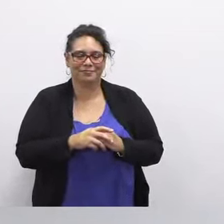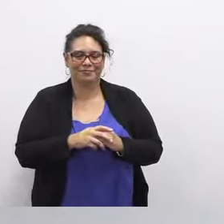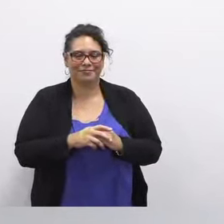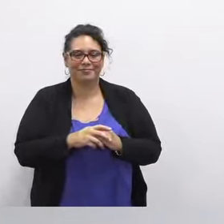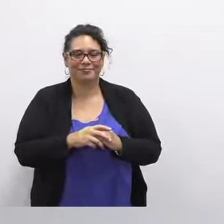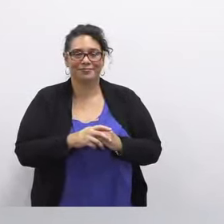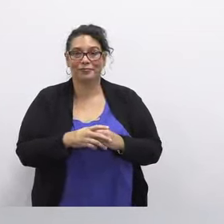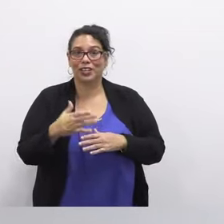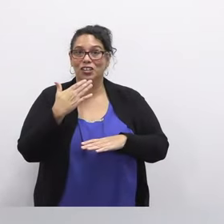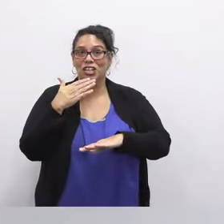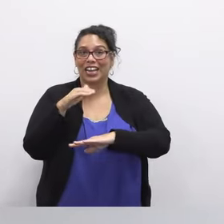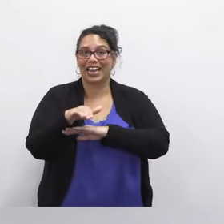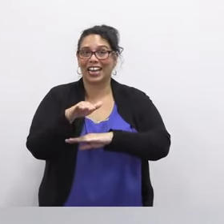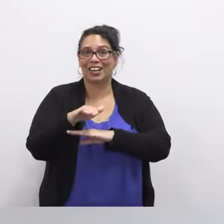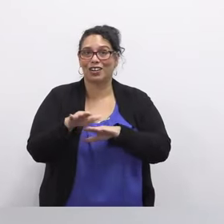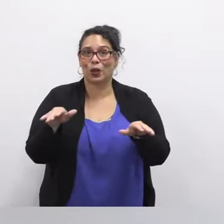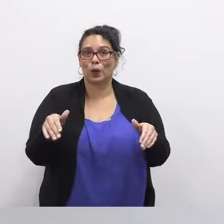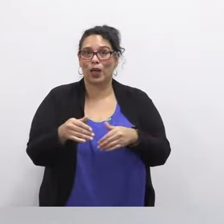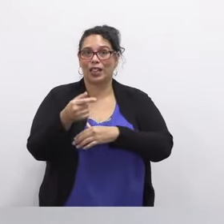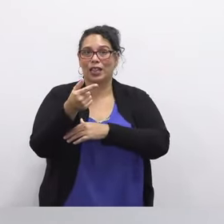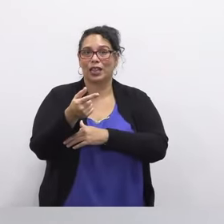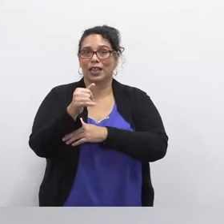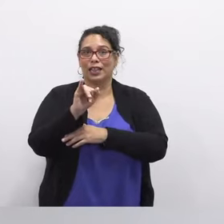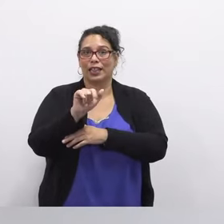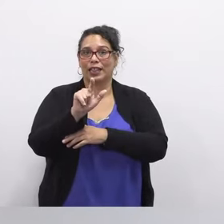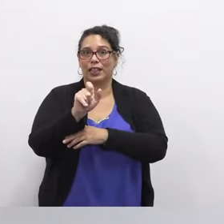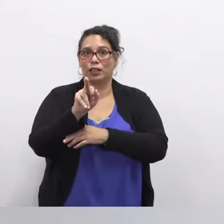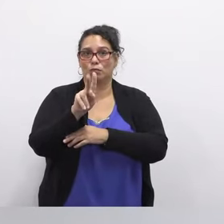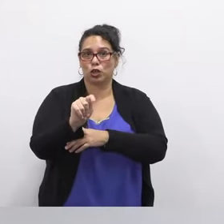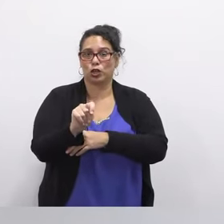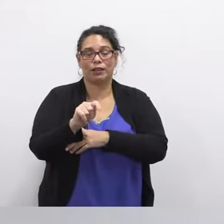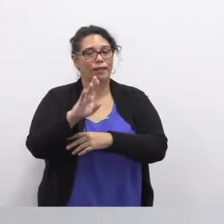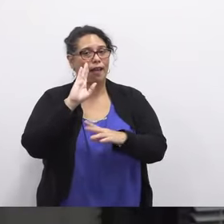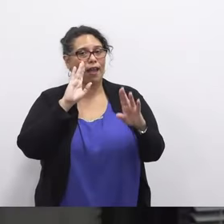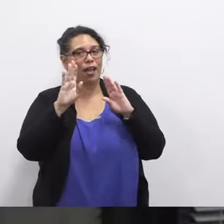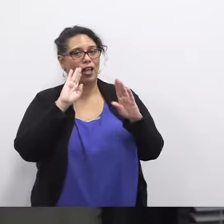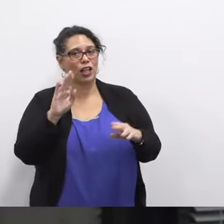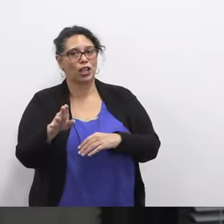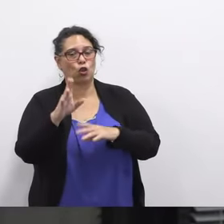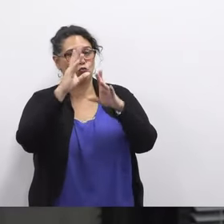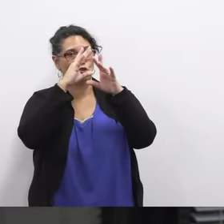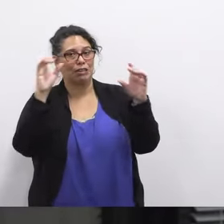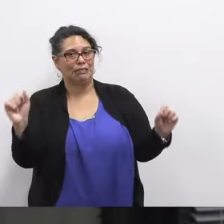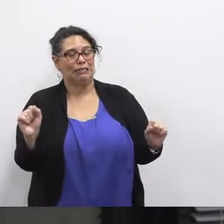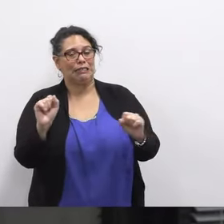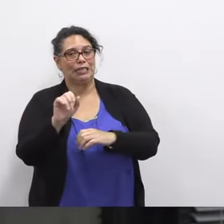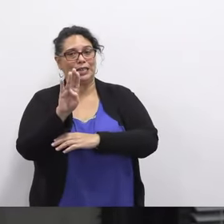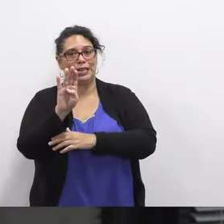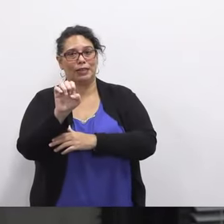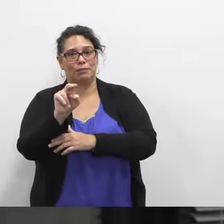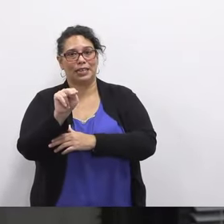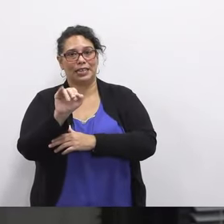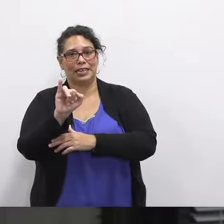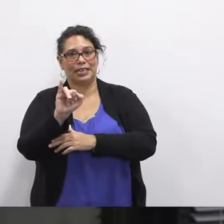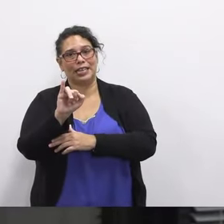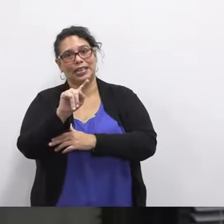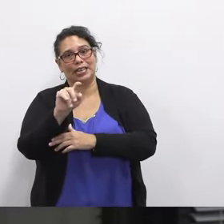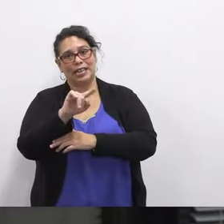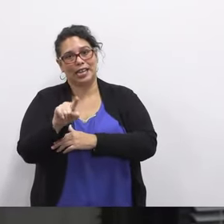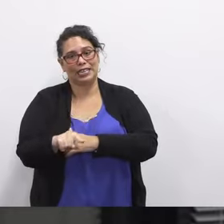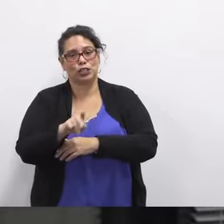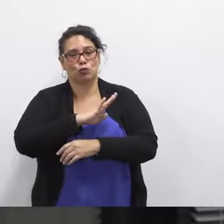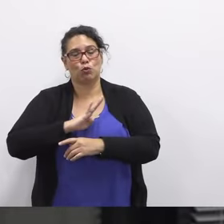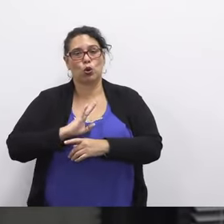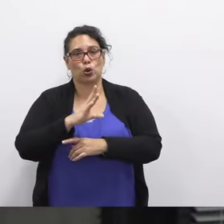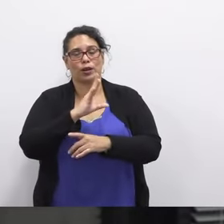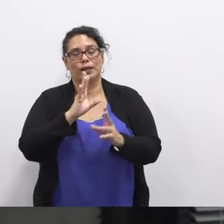Okay. Good evening. Welcome, Gilbert. Hello, Dr. Benitez. Thank you, President Benitez, board members, executive staff. My